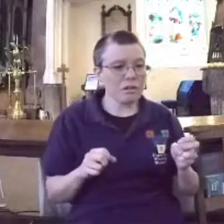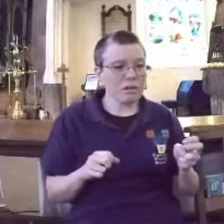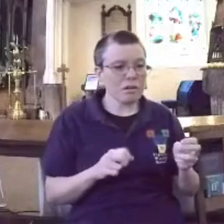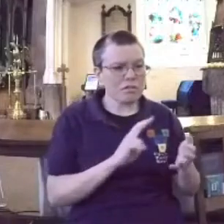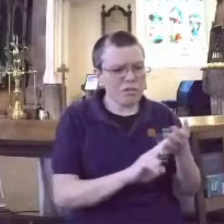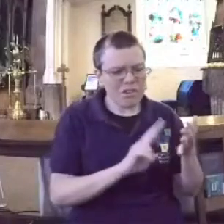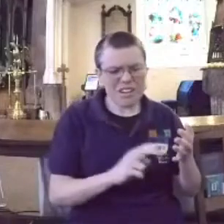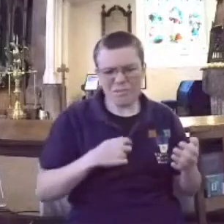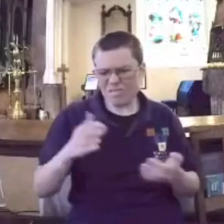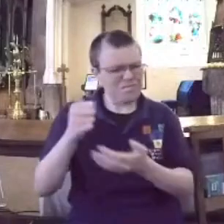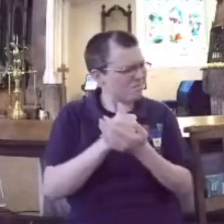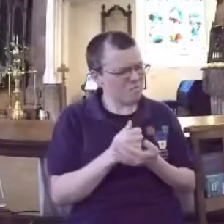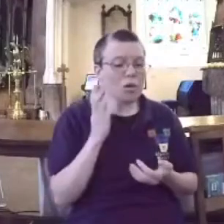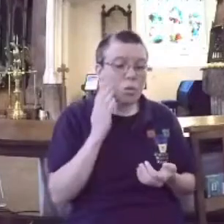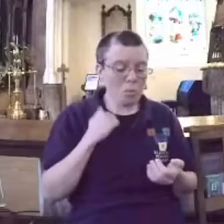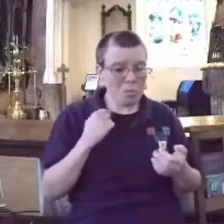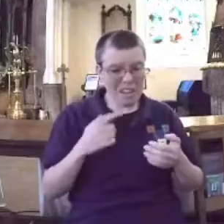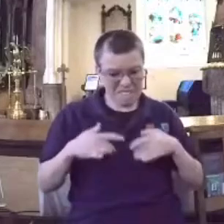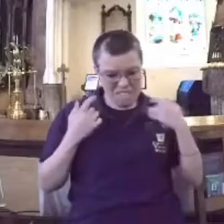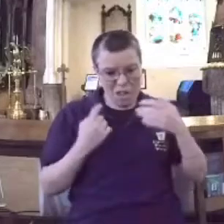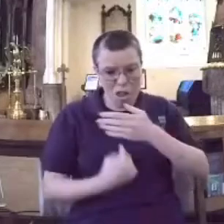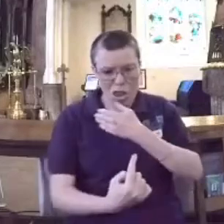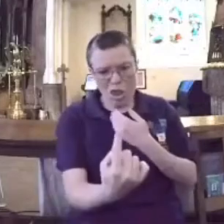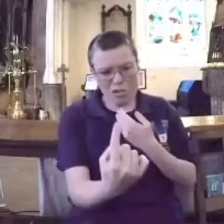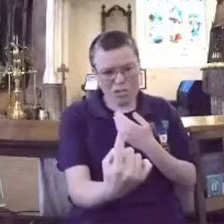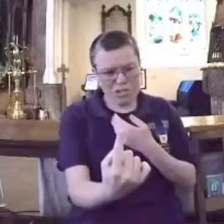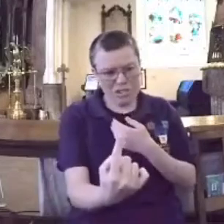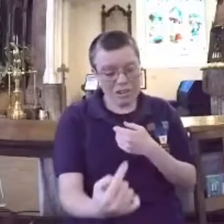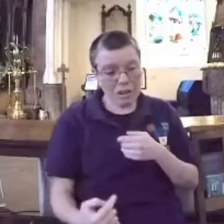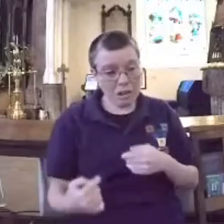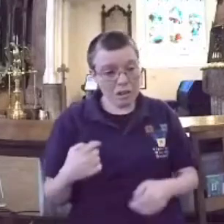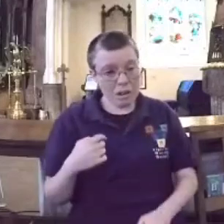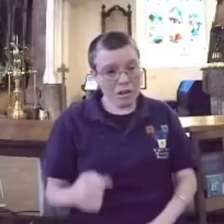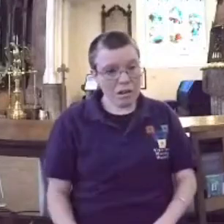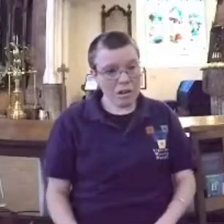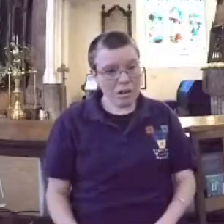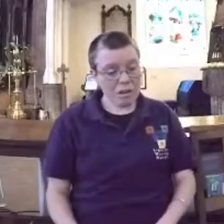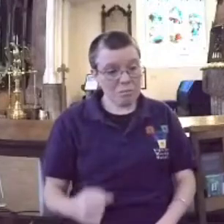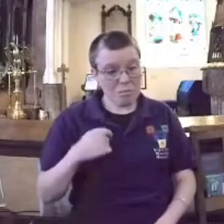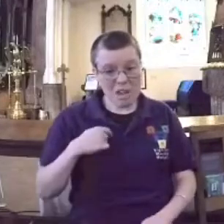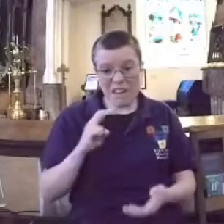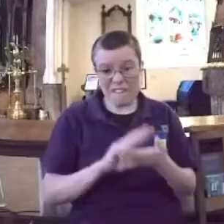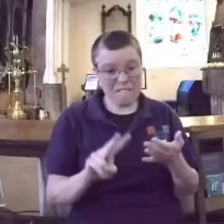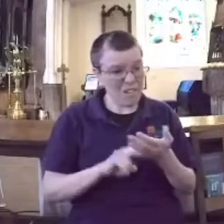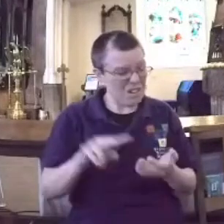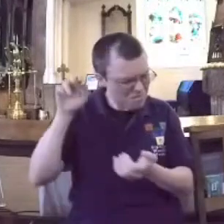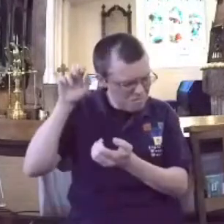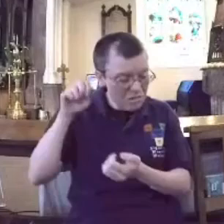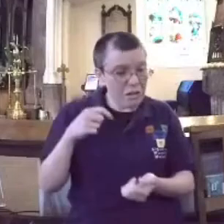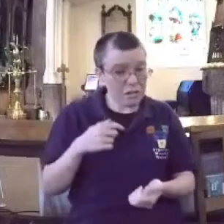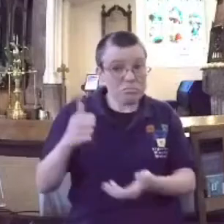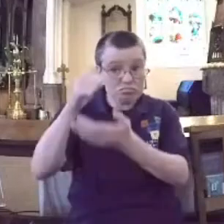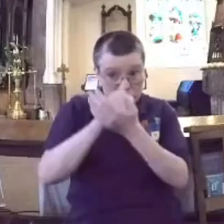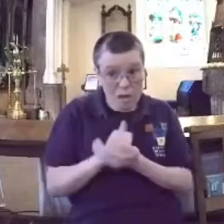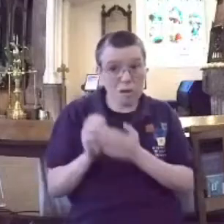felt lost and incomplete. I just hadn't memorised verses that would have helped me pray